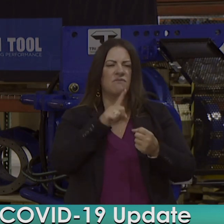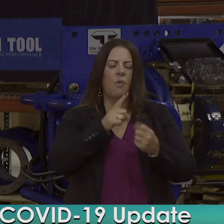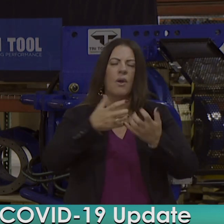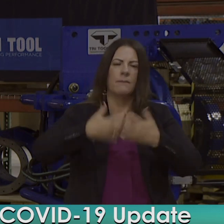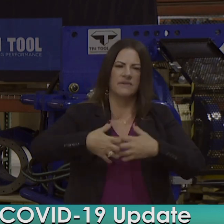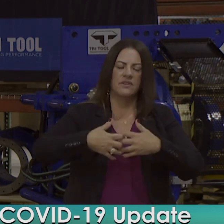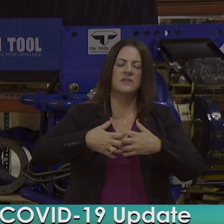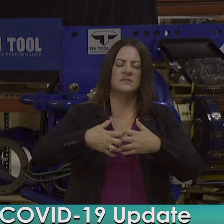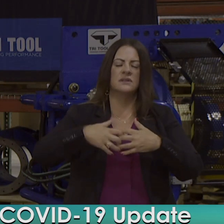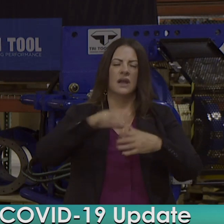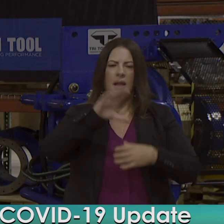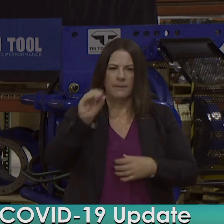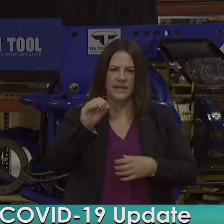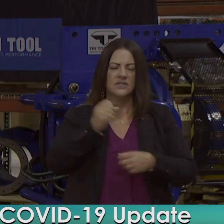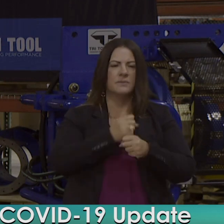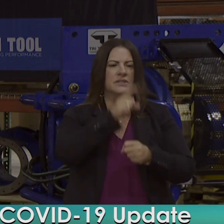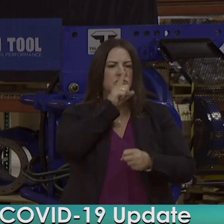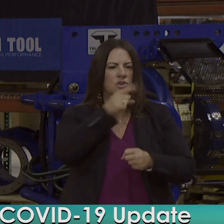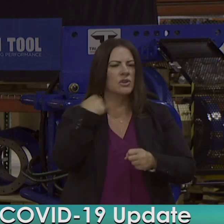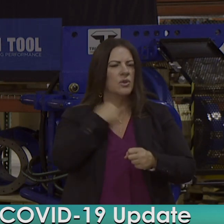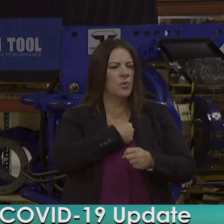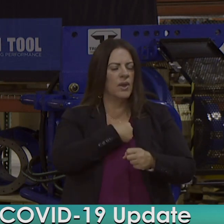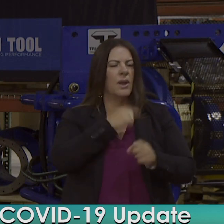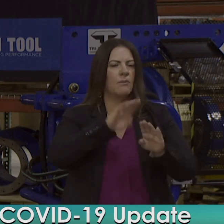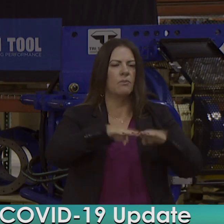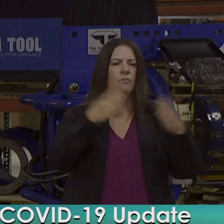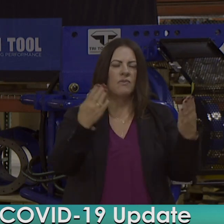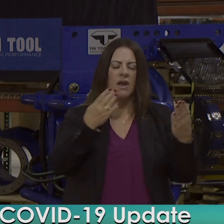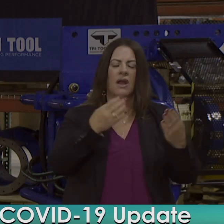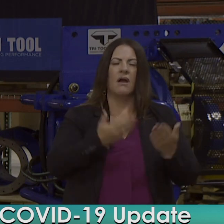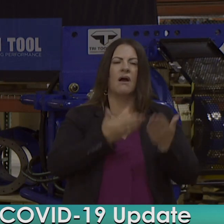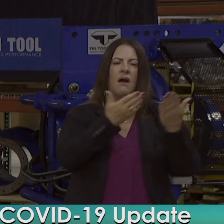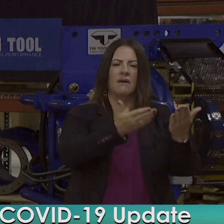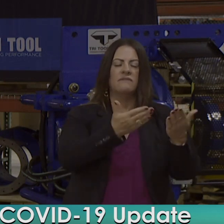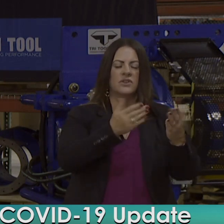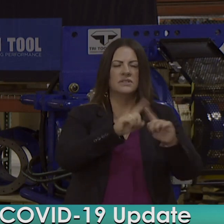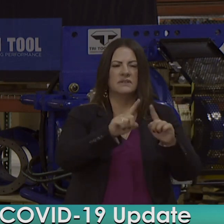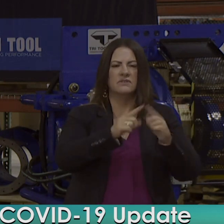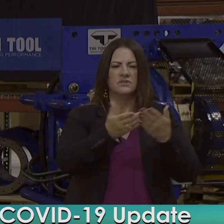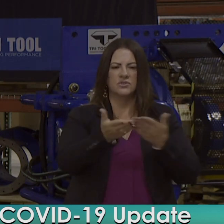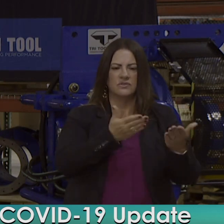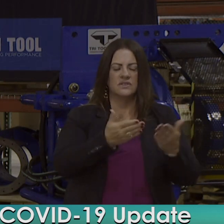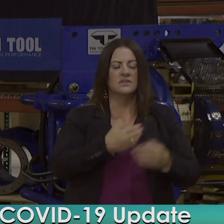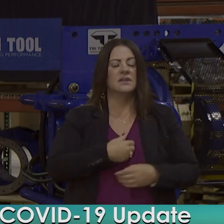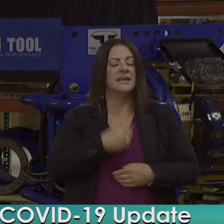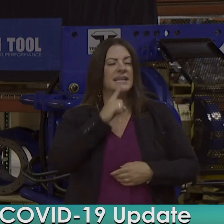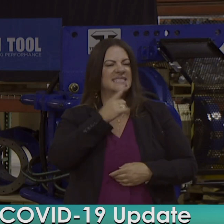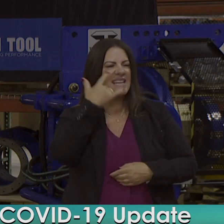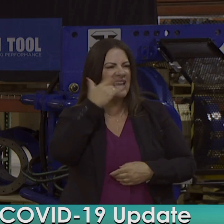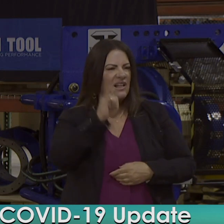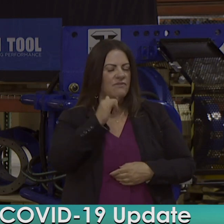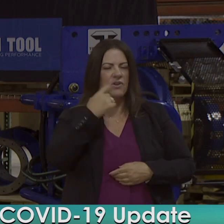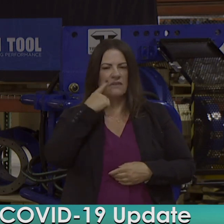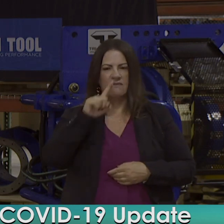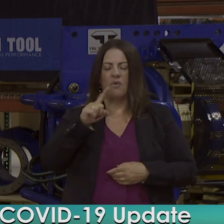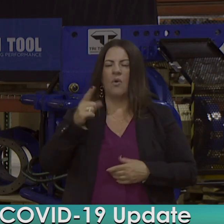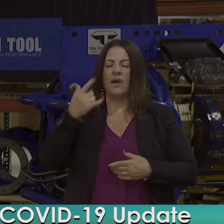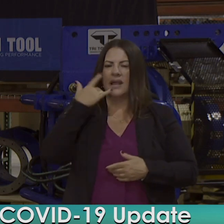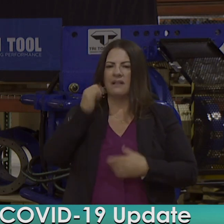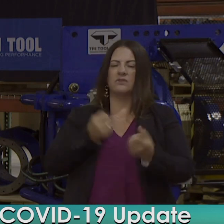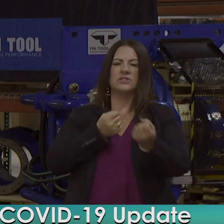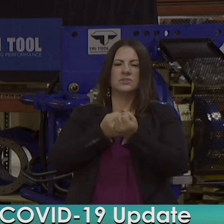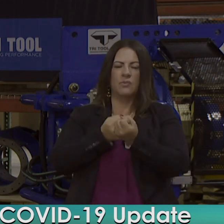own operations to make sure that we are able to launch something like this, which is a Californians for Californians initiative. So I'm very pleased with